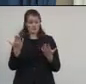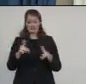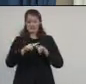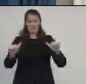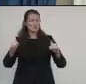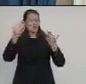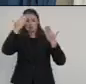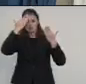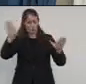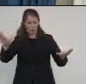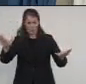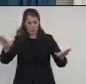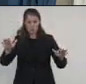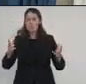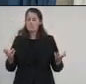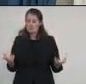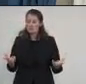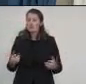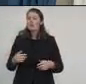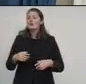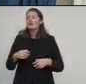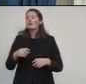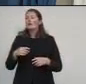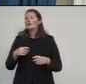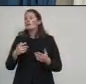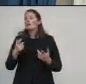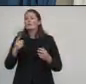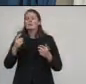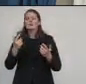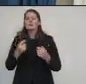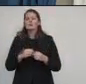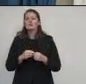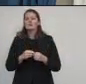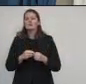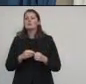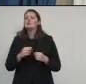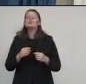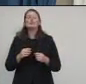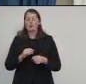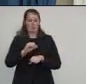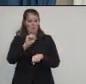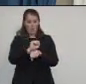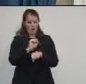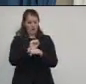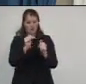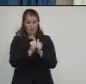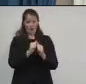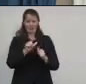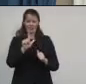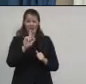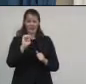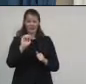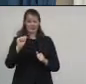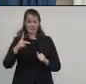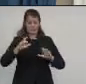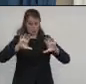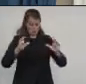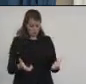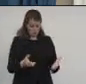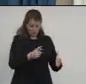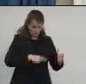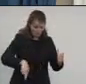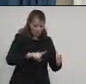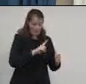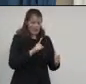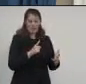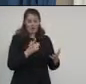like earlier this week, casinos weren't going to be opening till phase 3 or 4. Well, I've kind of changed the phases, and I might